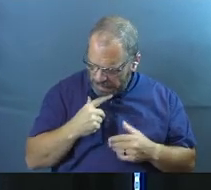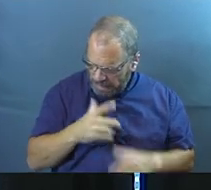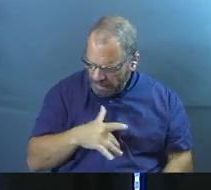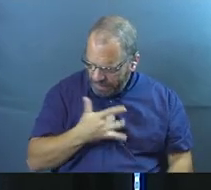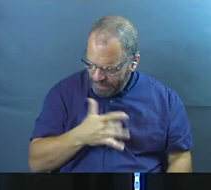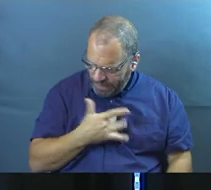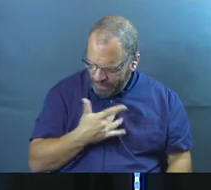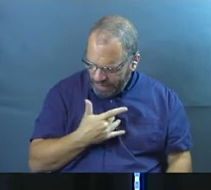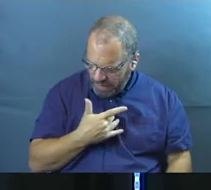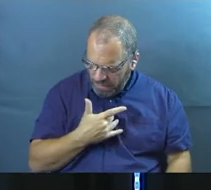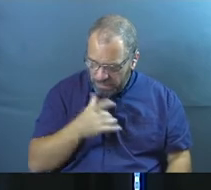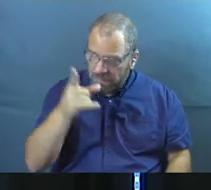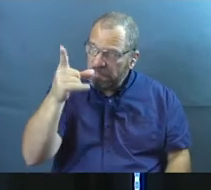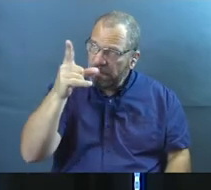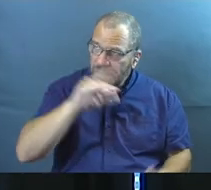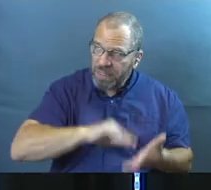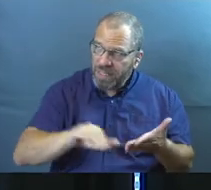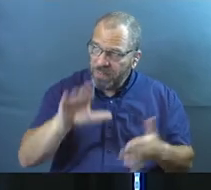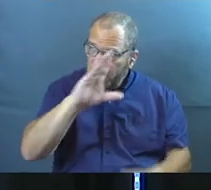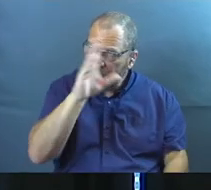feeling like she would never be forgiven.